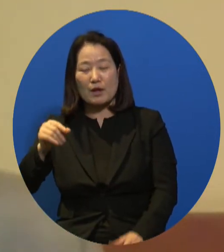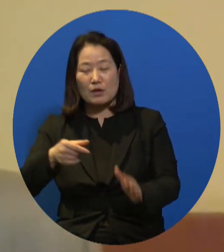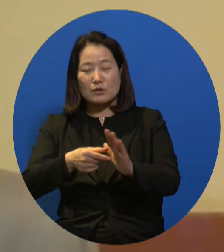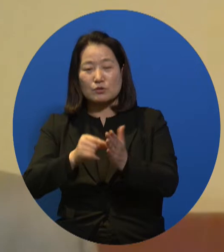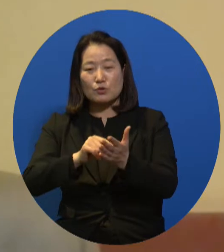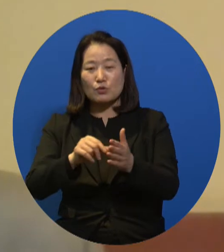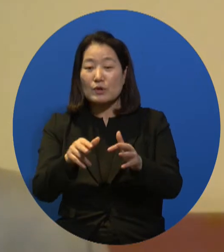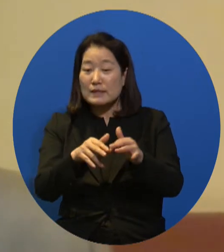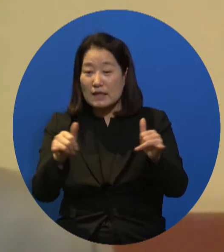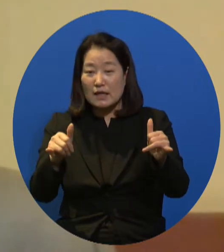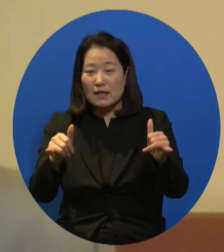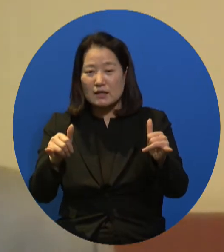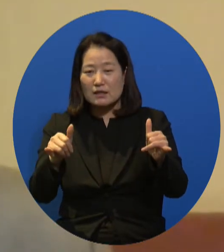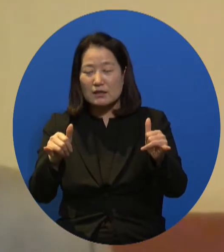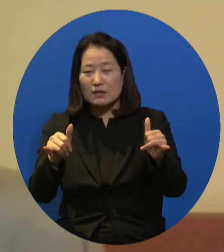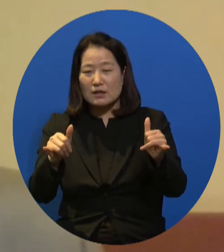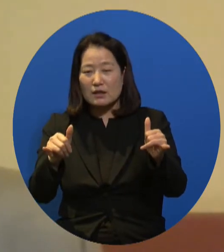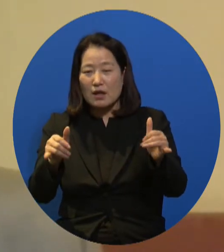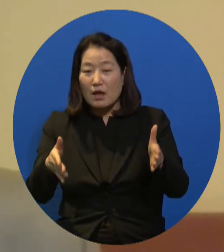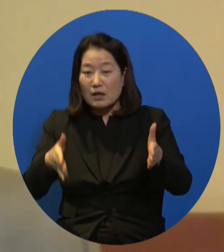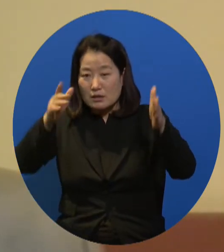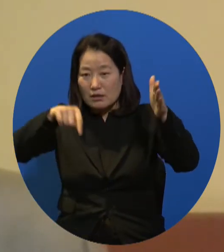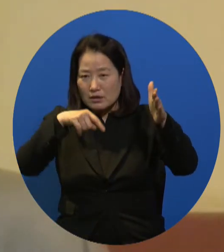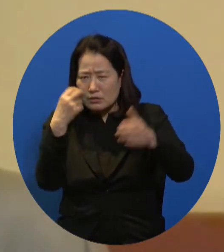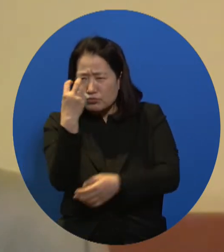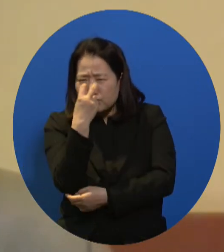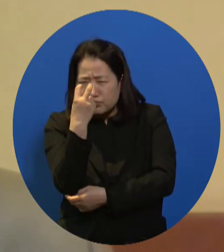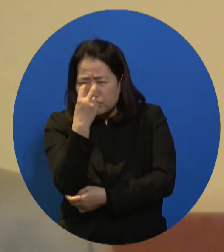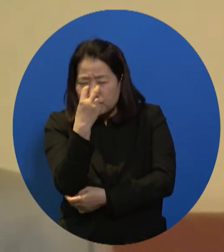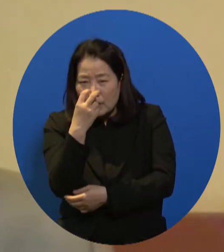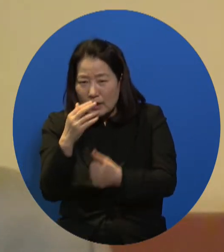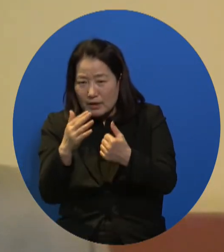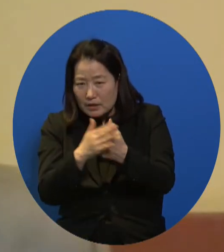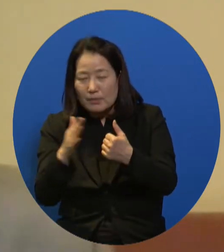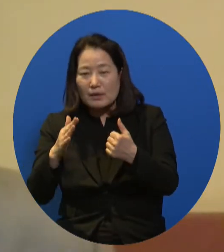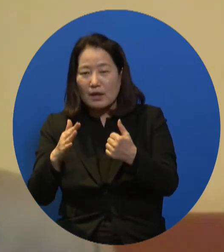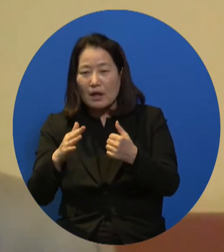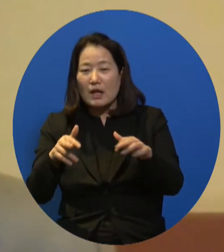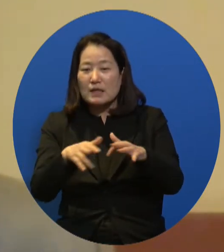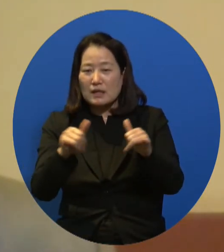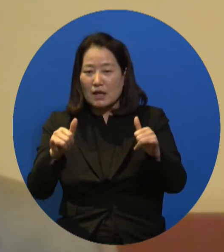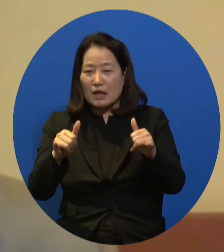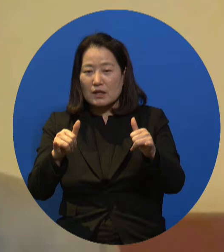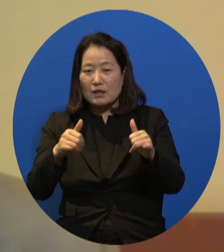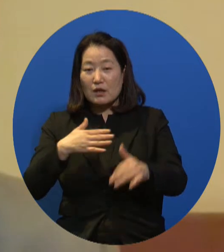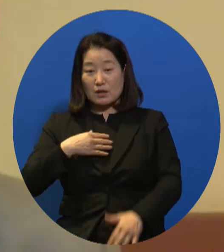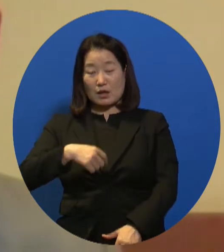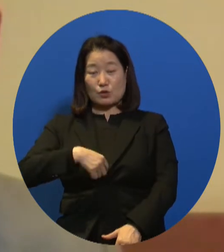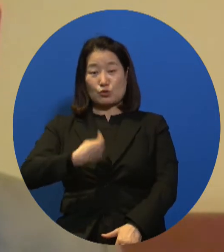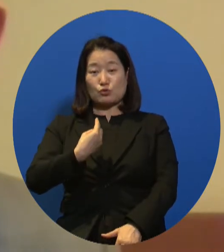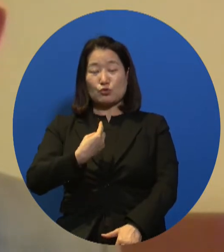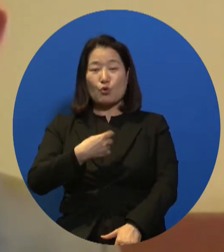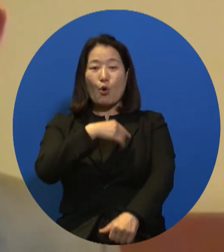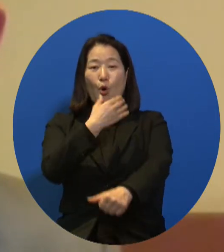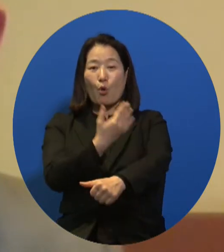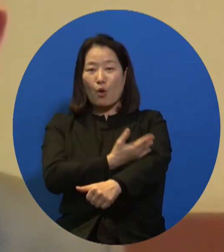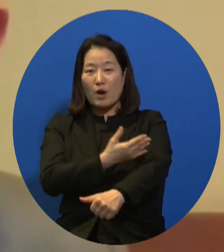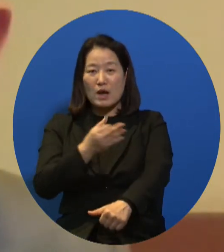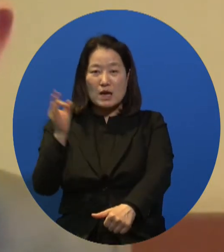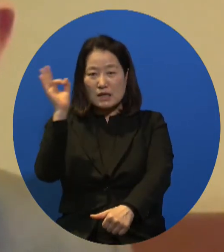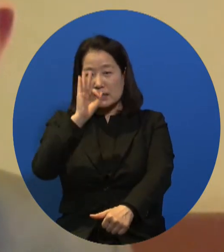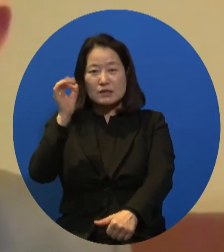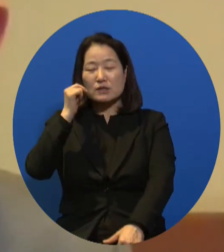them even the most basic rights to make decisions in their lives. These numbers haven't decreased at all